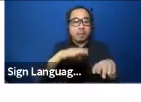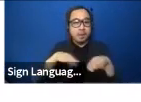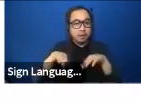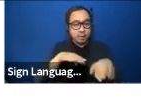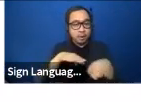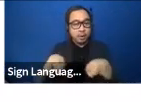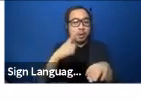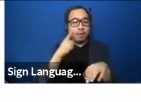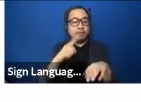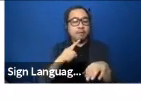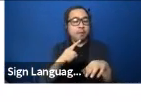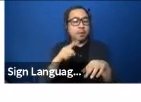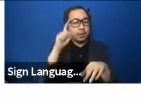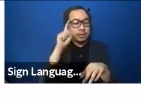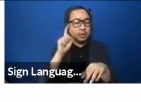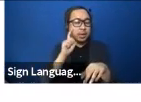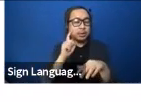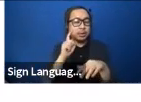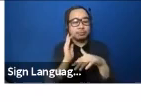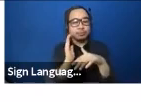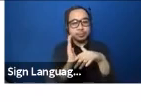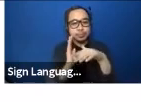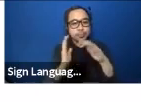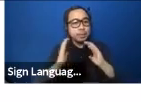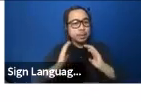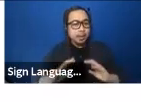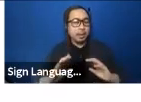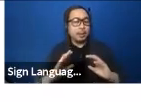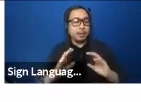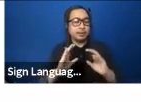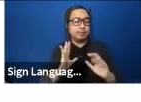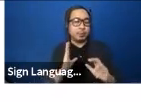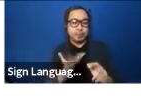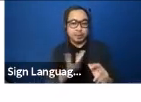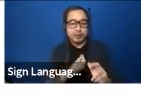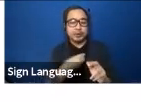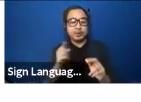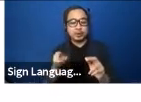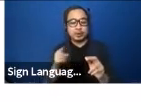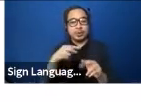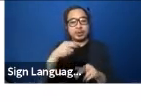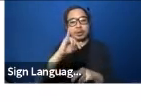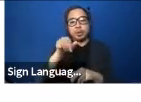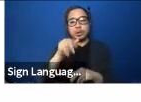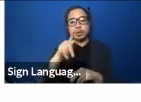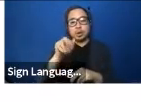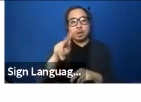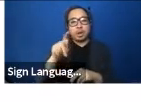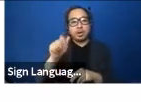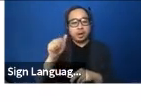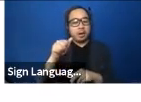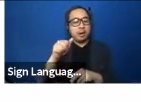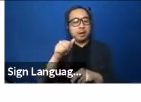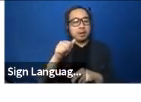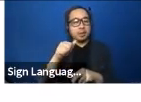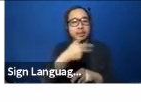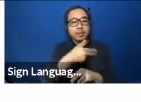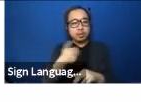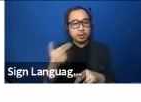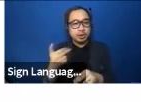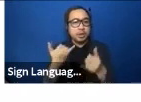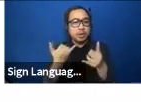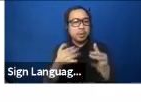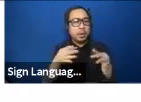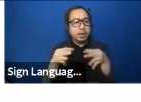So the objective of the study is to examine the components of the sexual identity, sexual